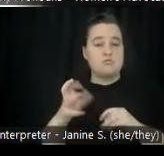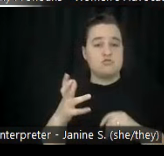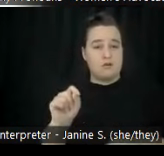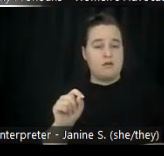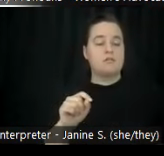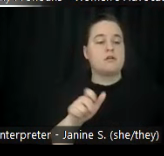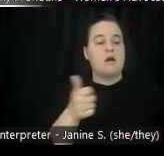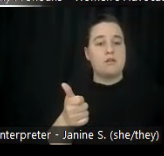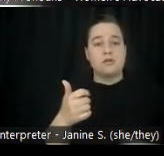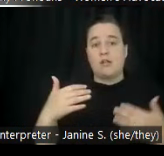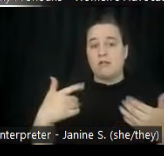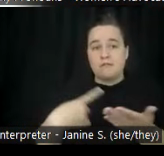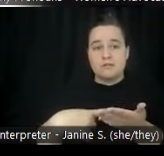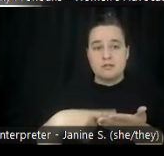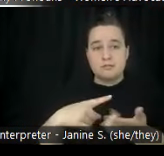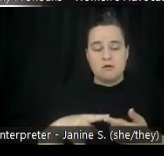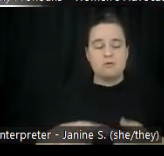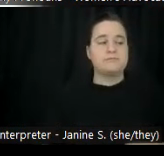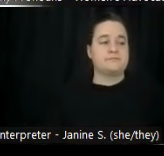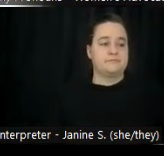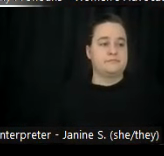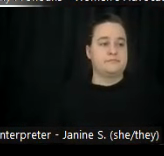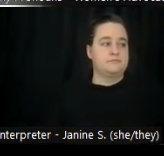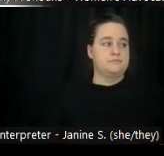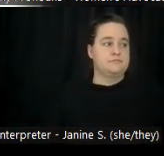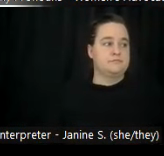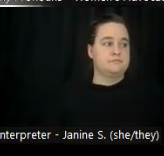maybe newer ones that we haven't talked about yet, but some